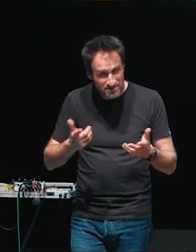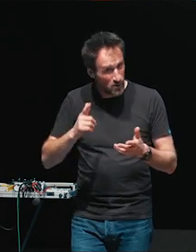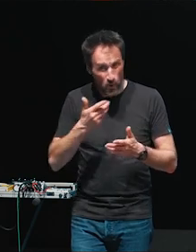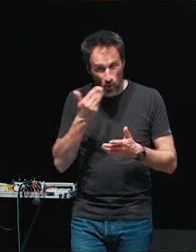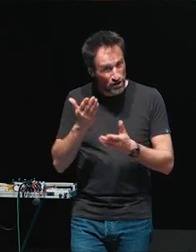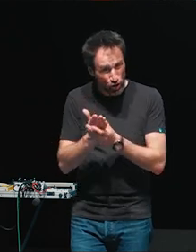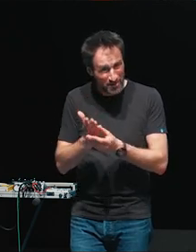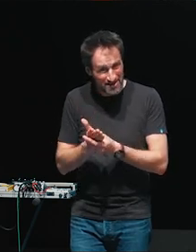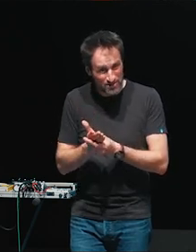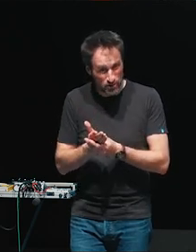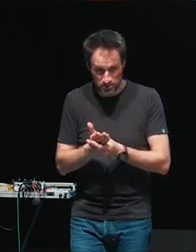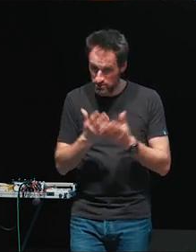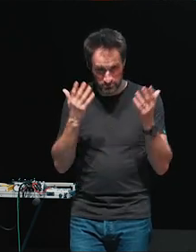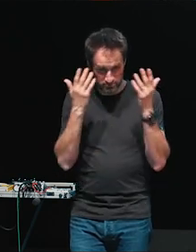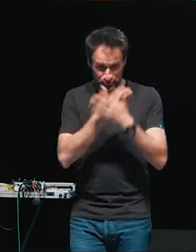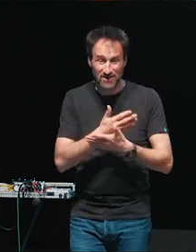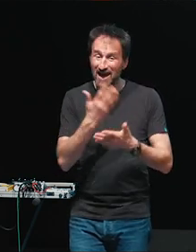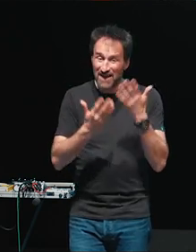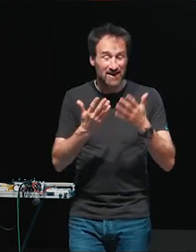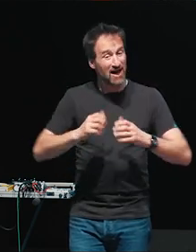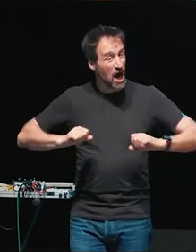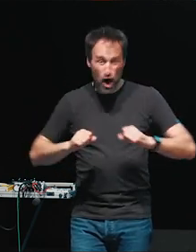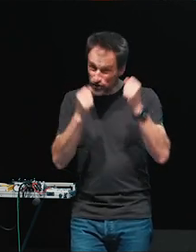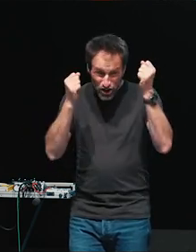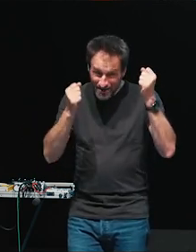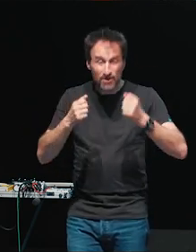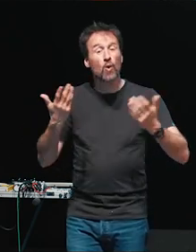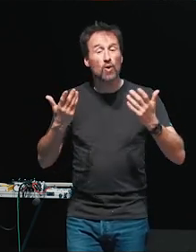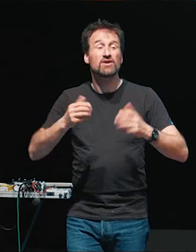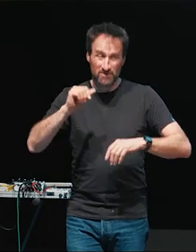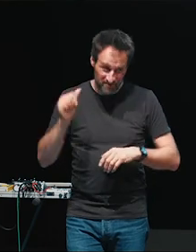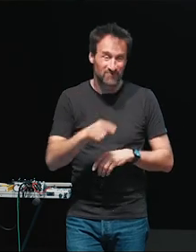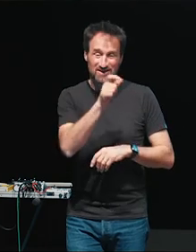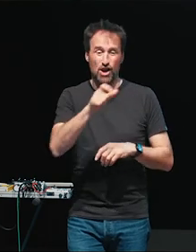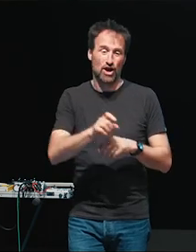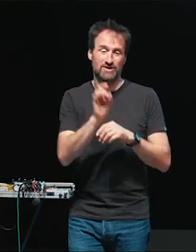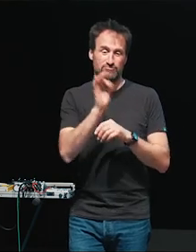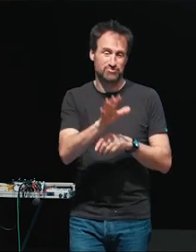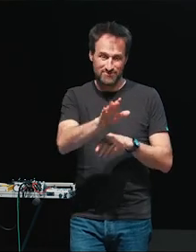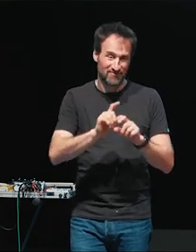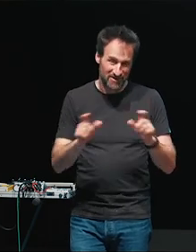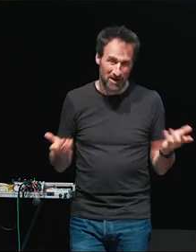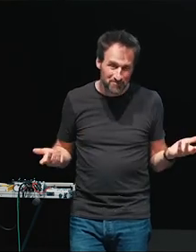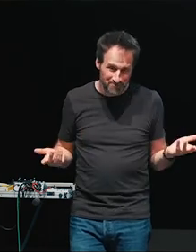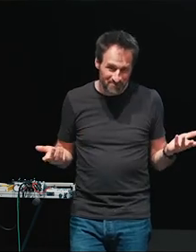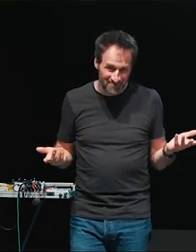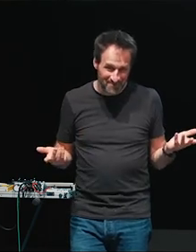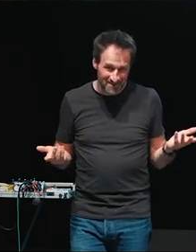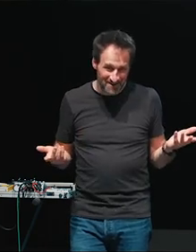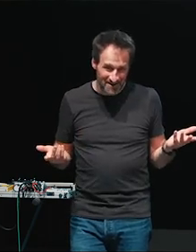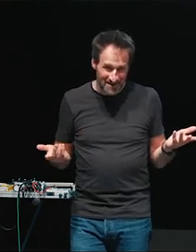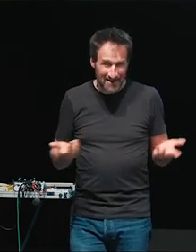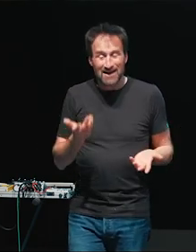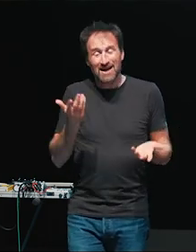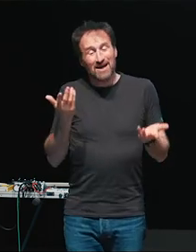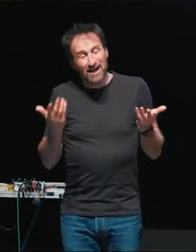that situation, there will either be a riot or two more people will quit your company. Either one of those will happen. So